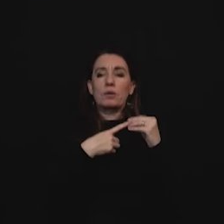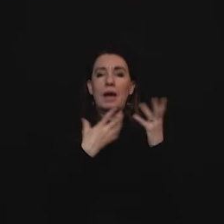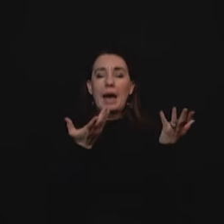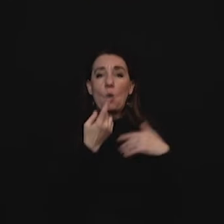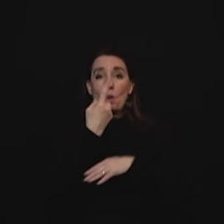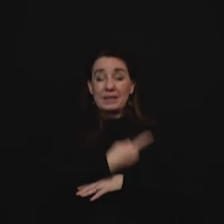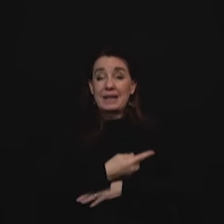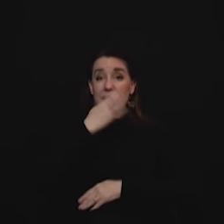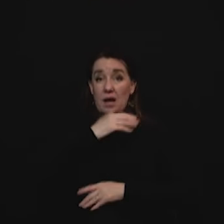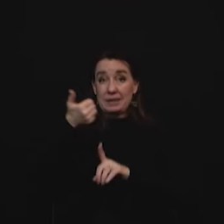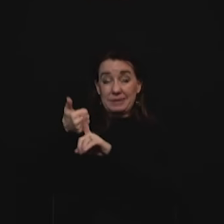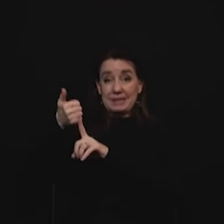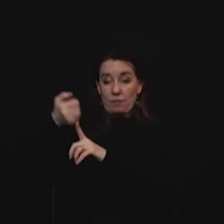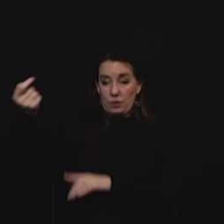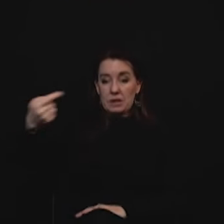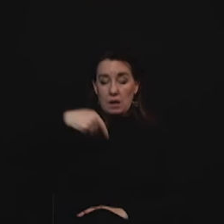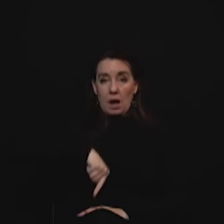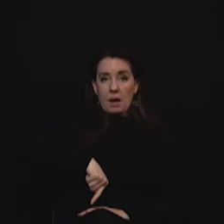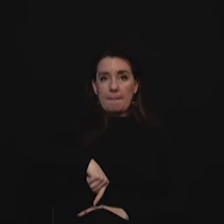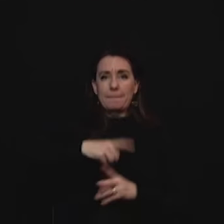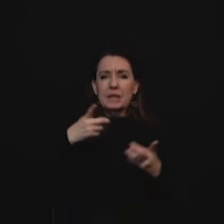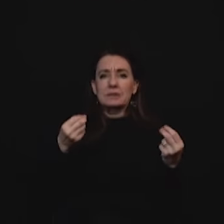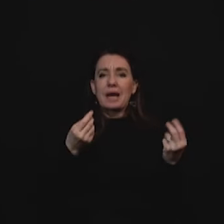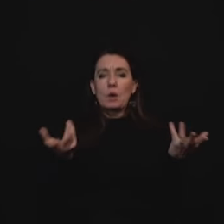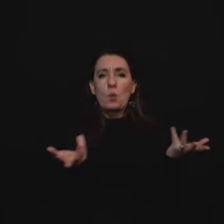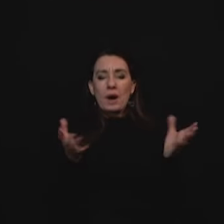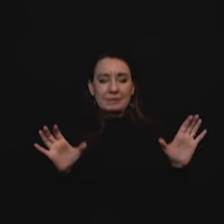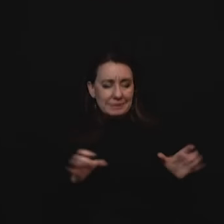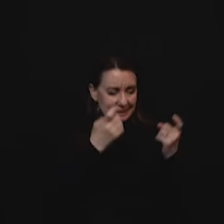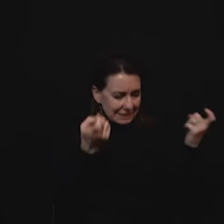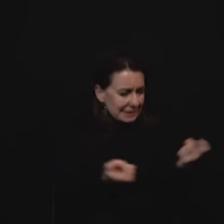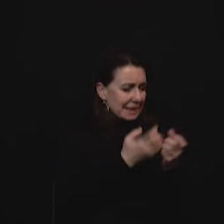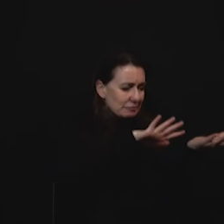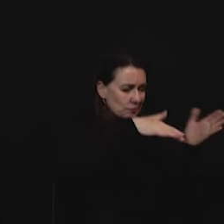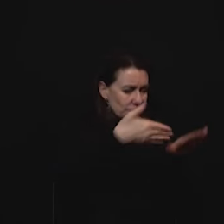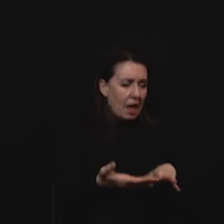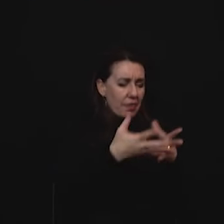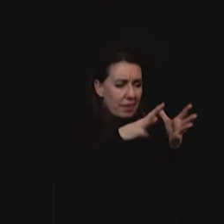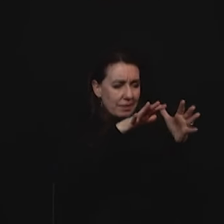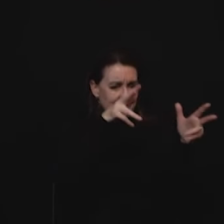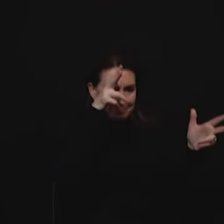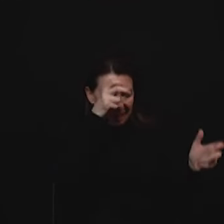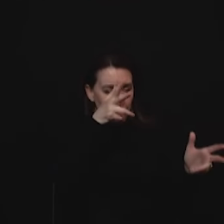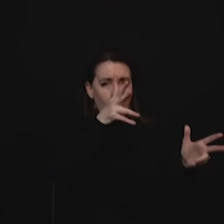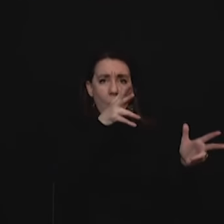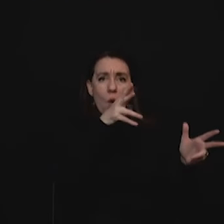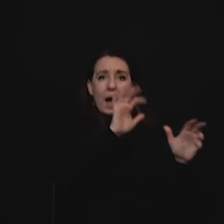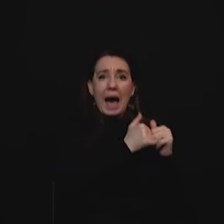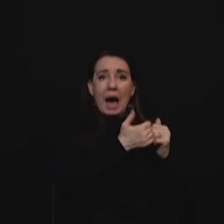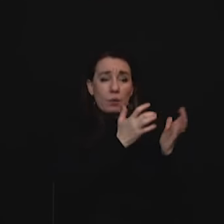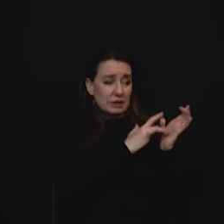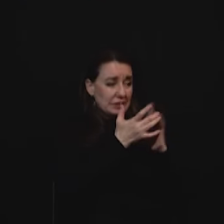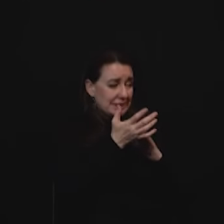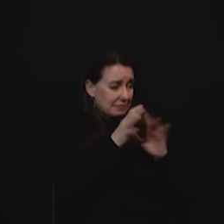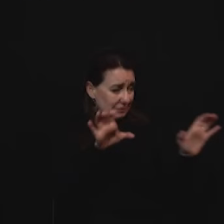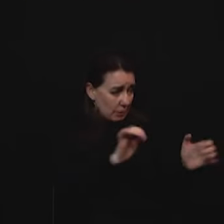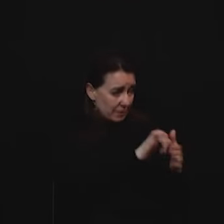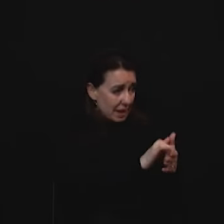one day God himself would come. What has he done dealing with sin and death and the devil? How has Jesus dealt with that?